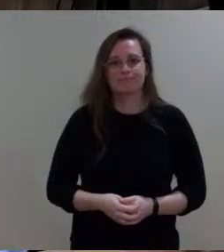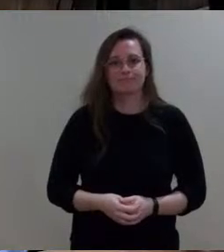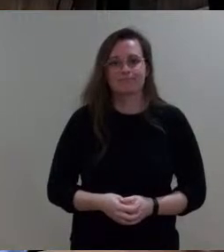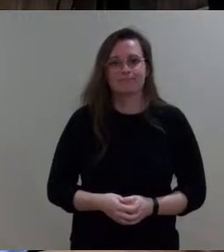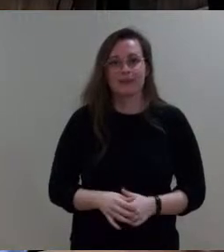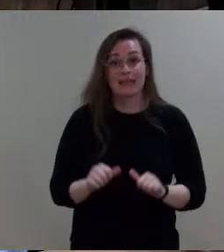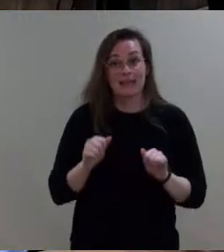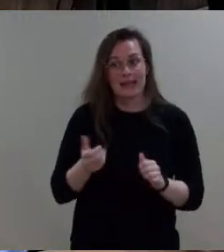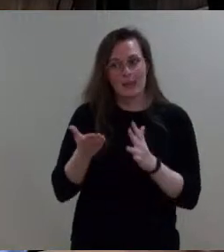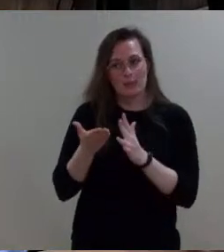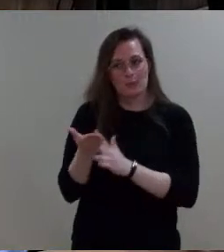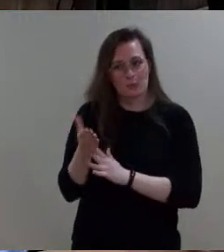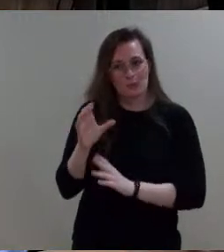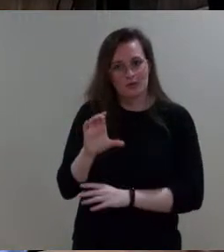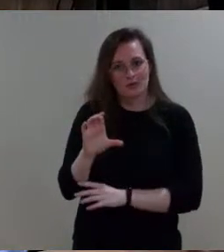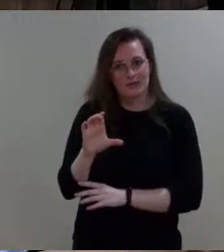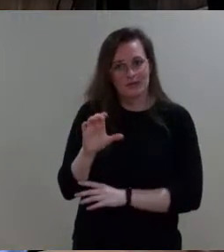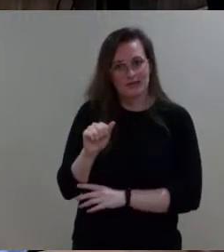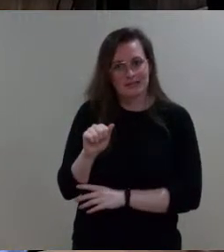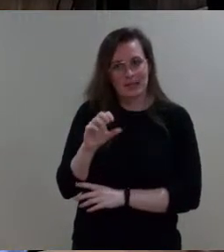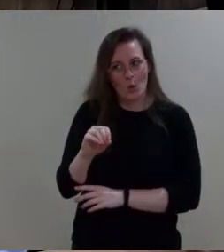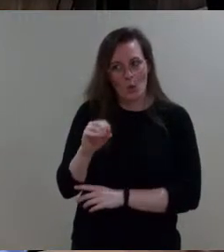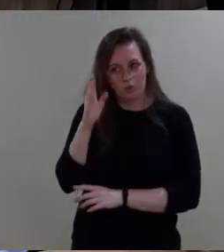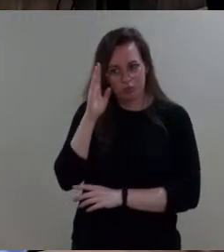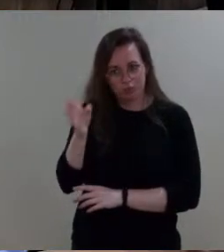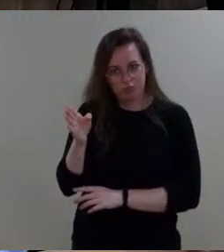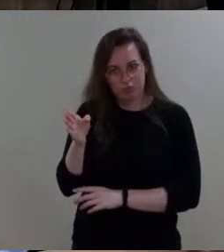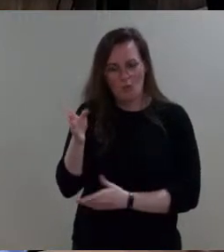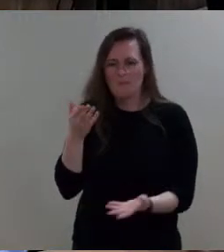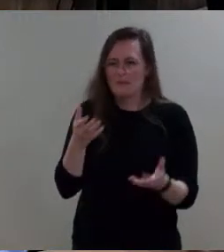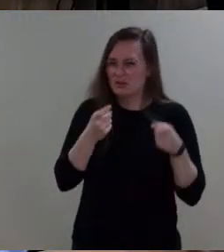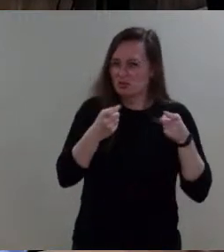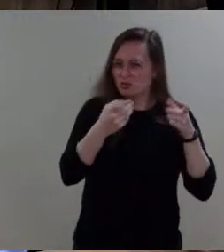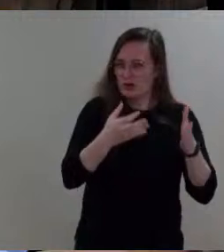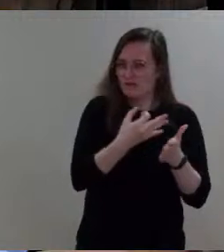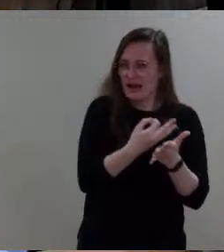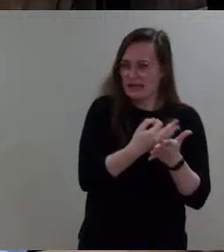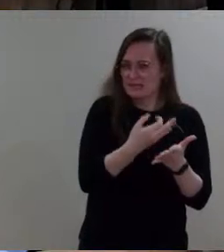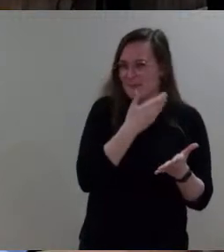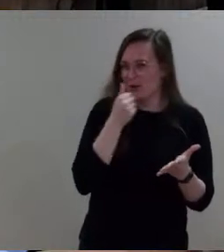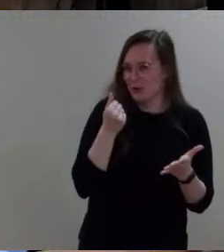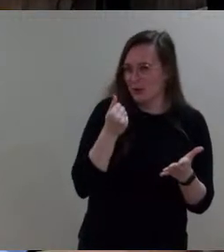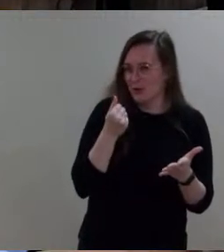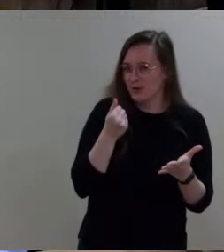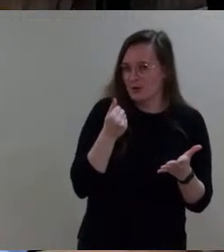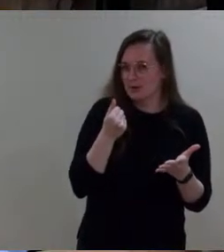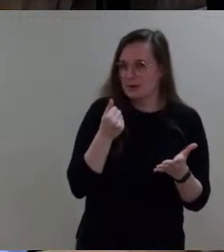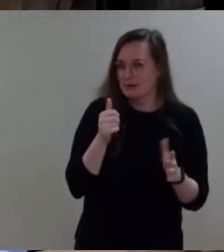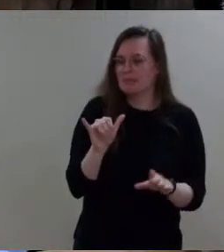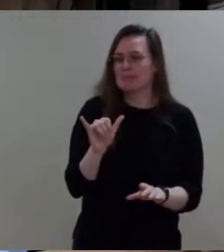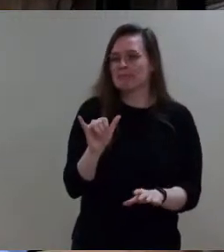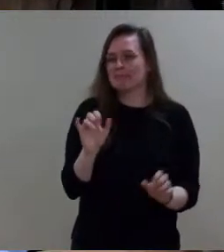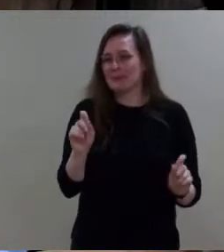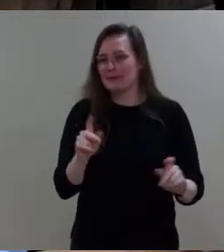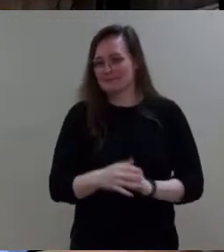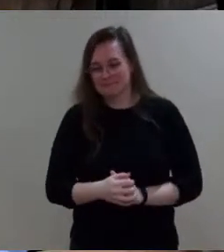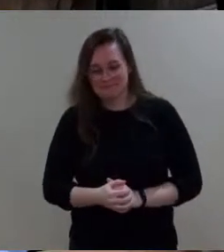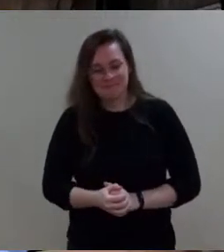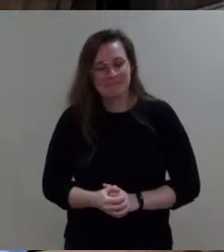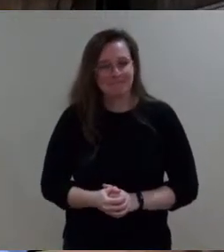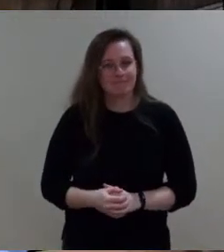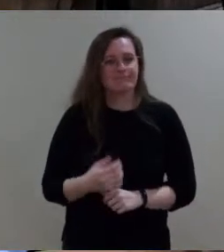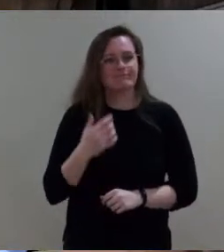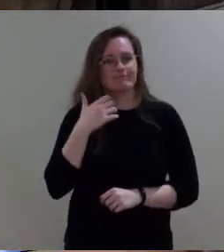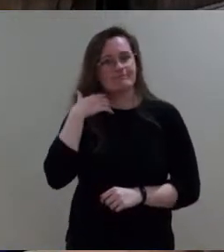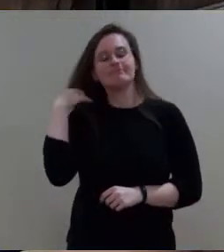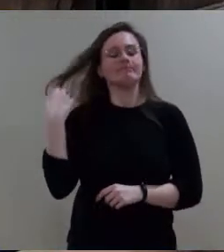to the CAO, but probably better served if I do it through the Director of Finance. So you're up there, okay. So this is as per